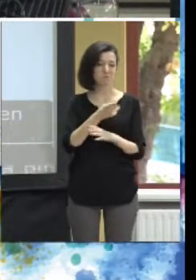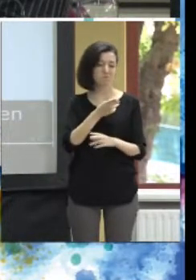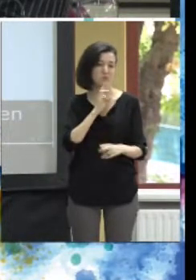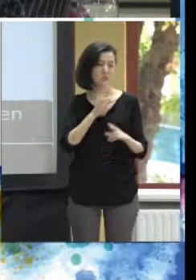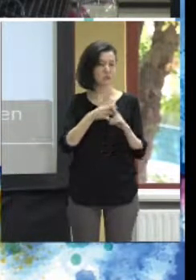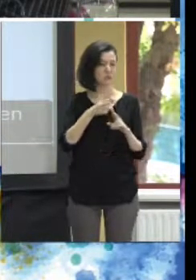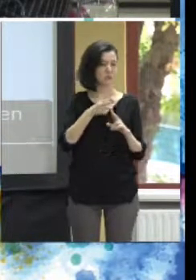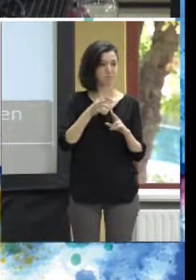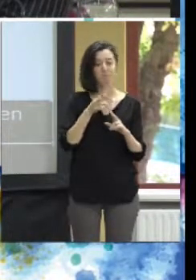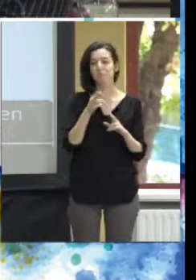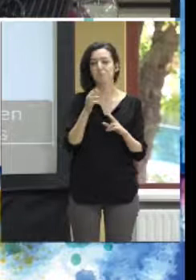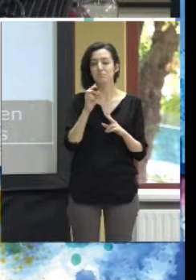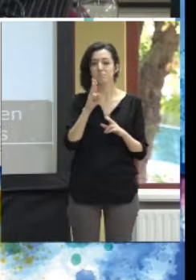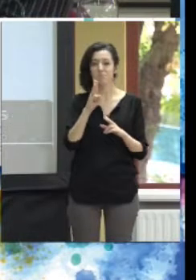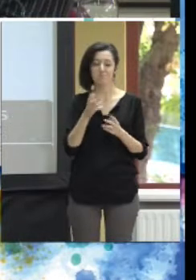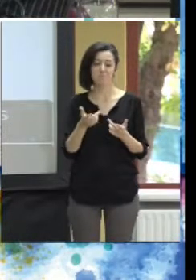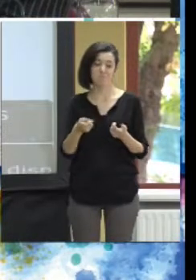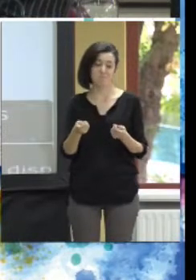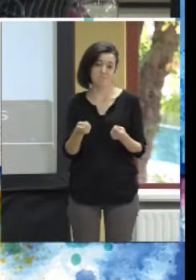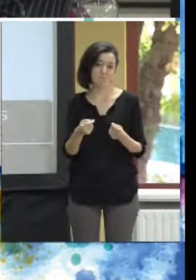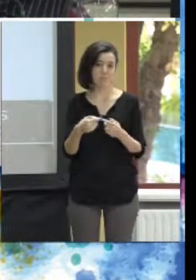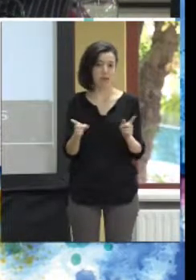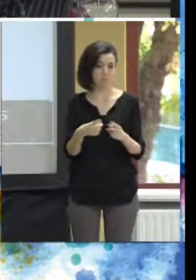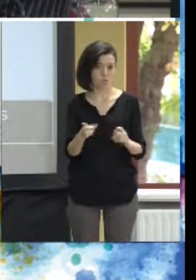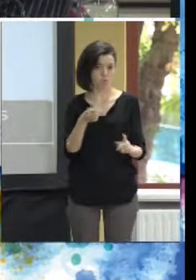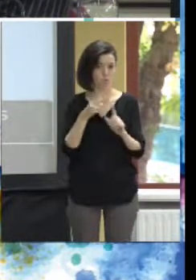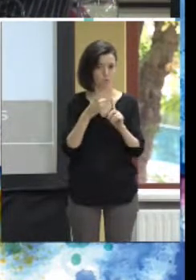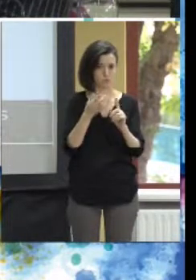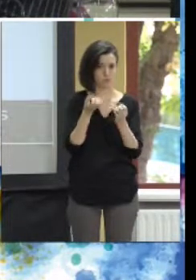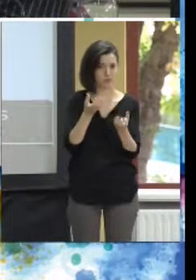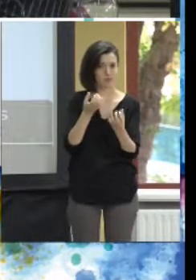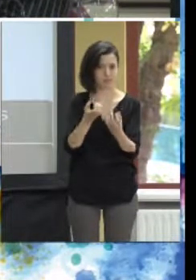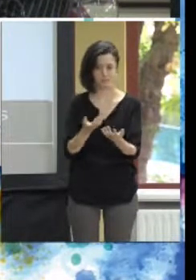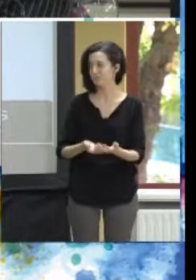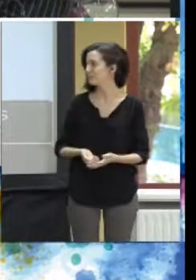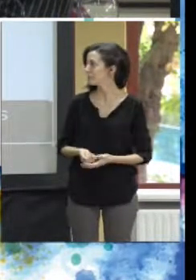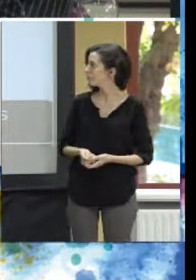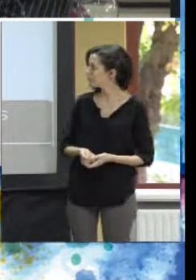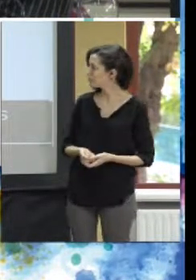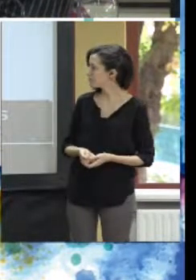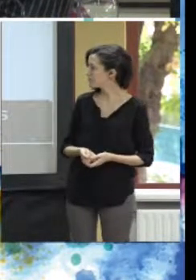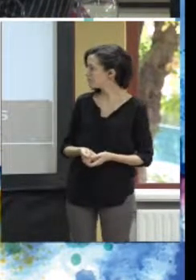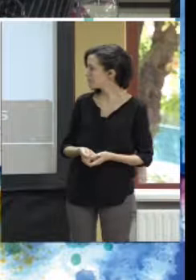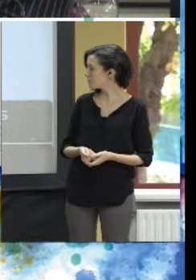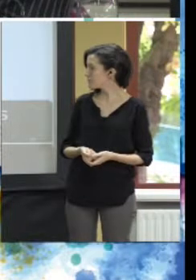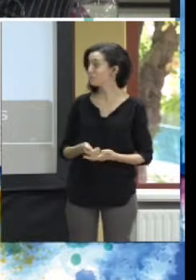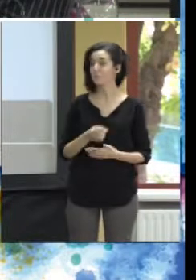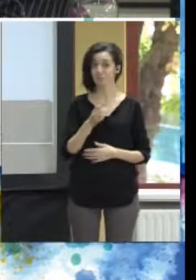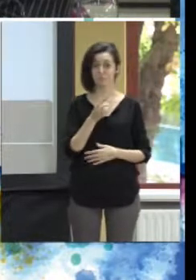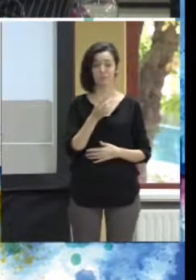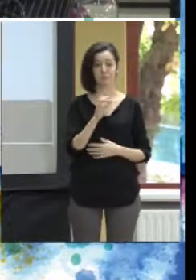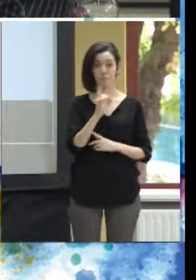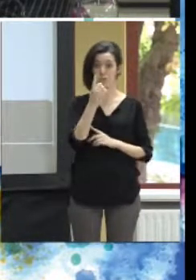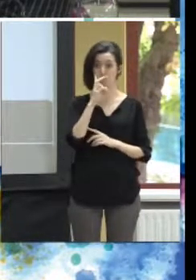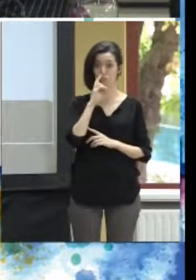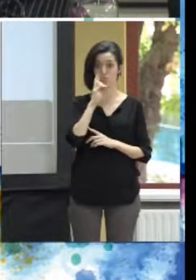there. Now we did various museums, and now I decided to do something, and it all was born due to personal